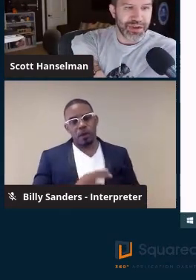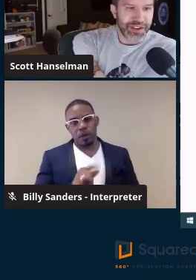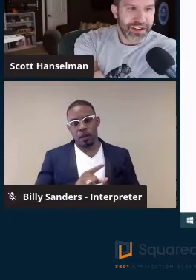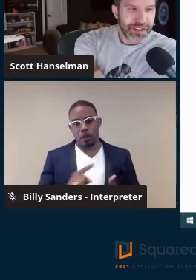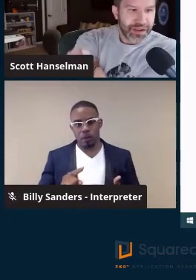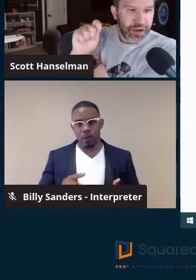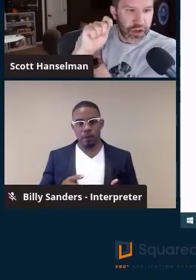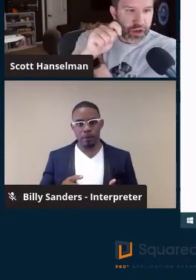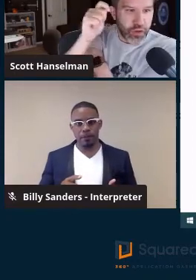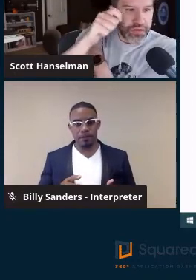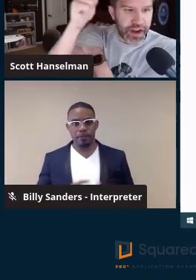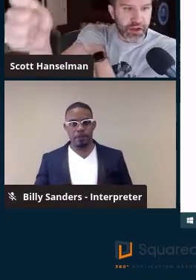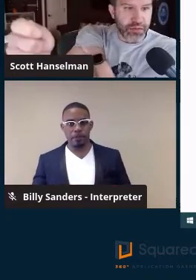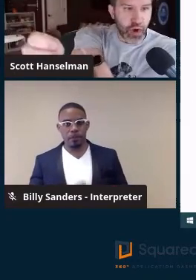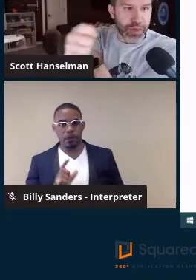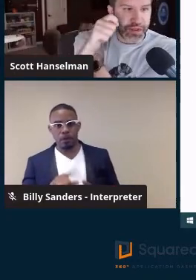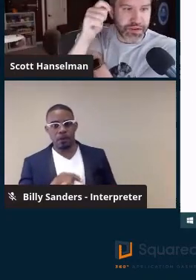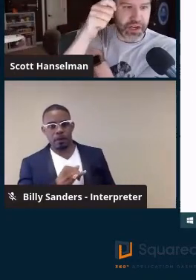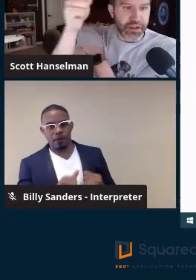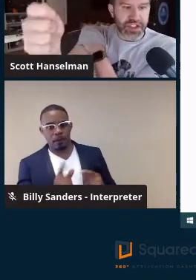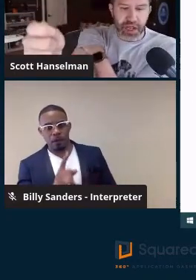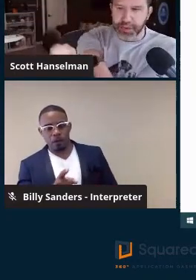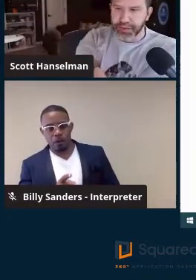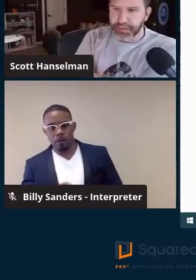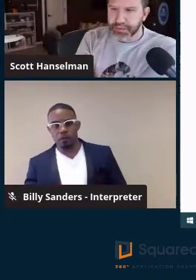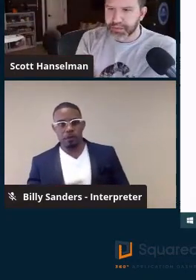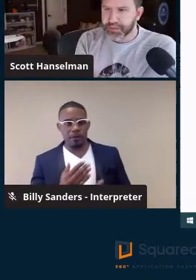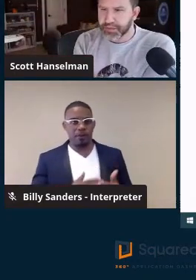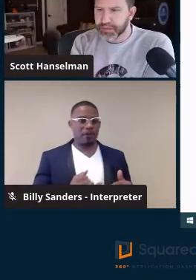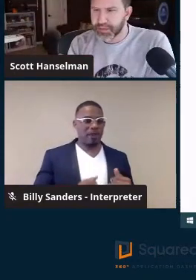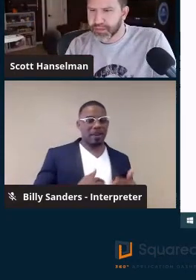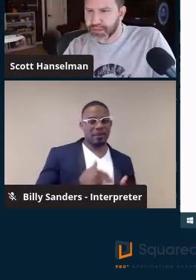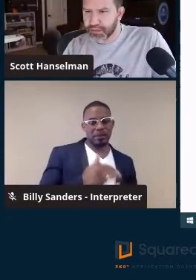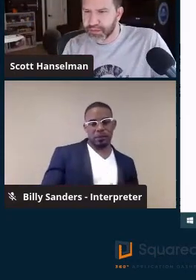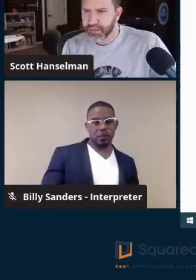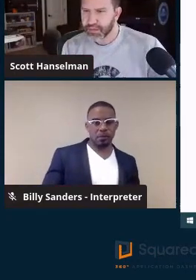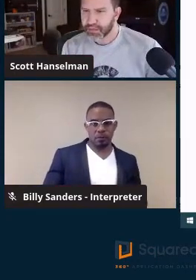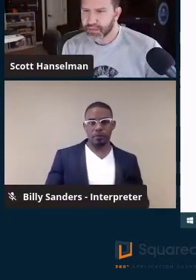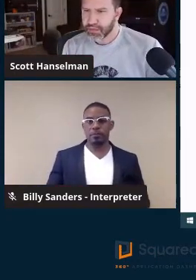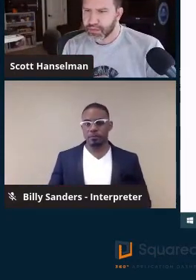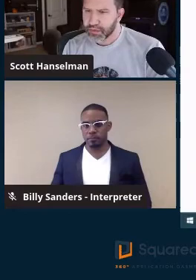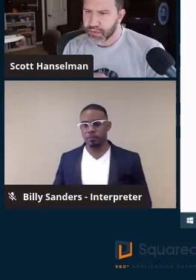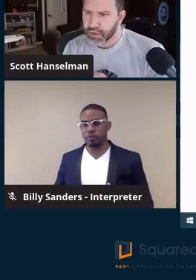to go the final moment, the final step. Yeah.